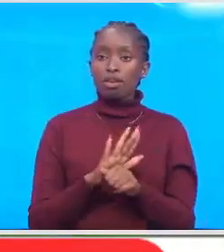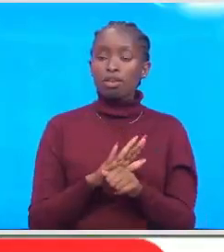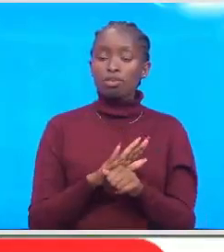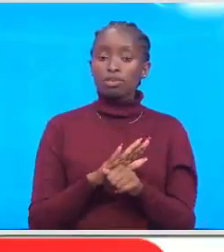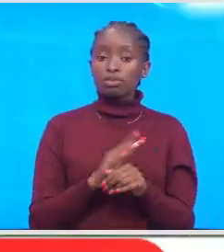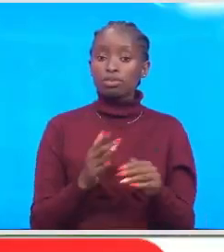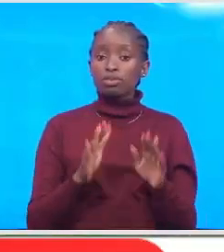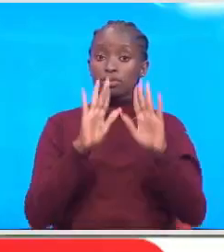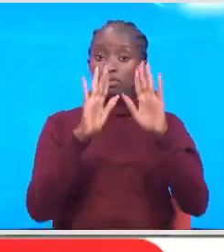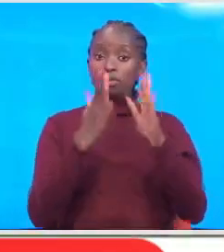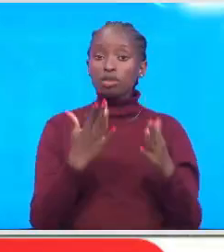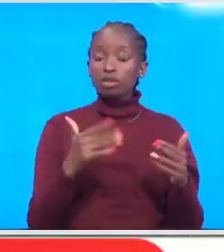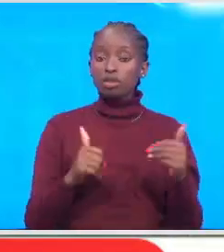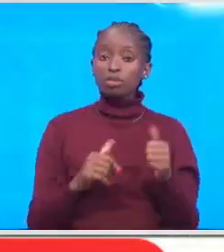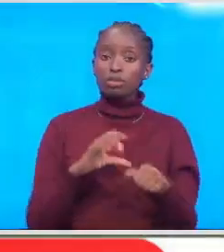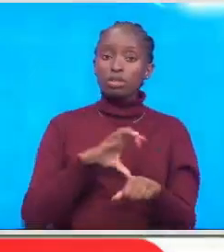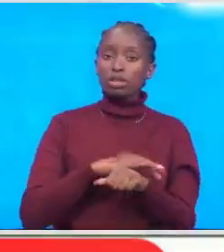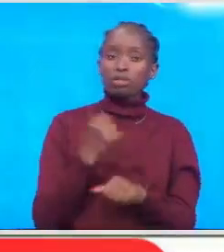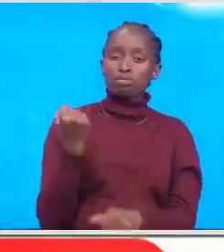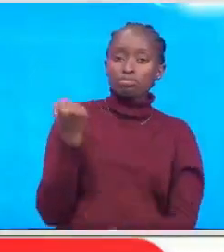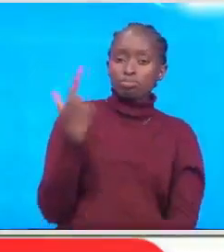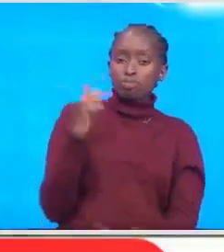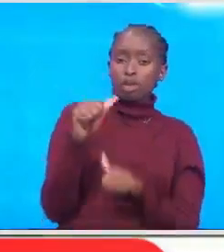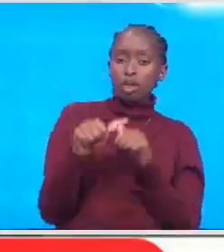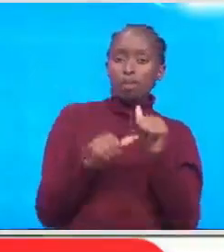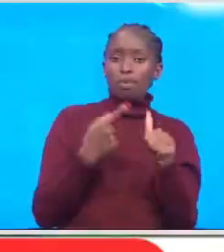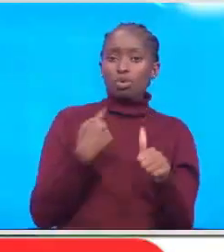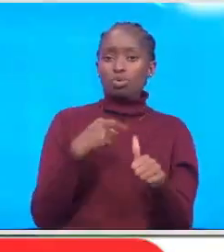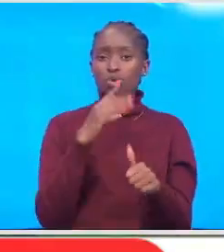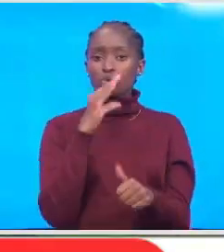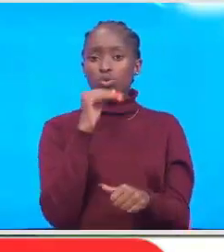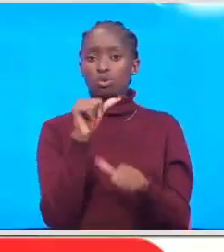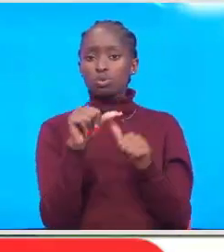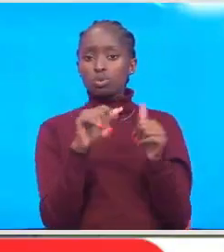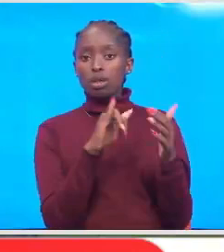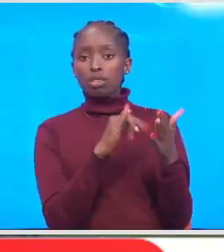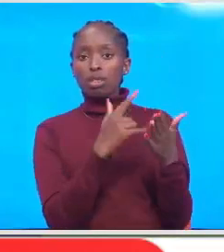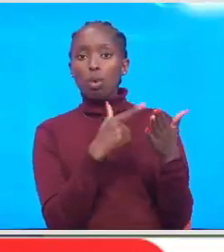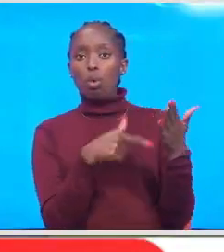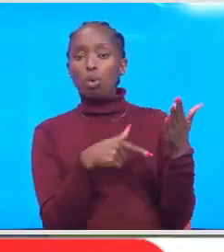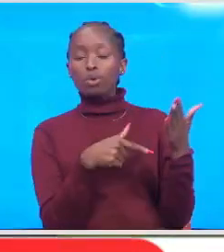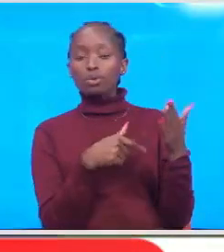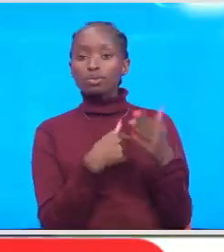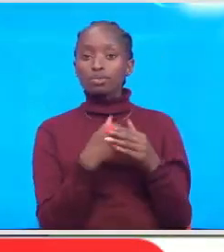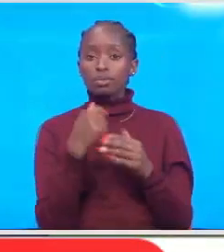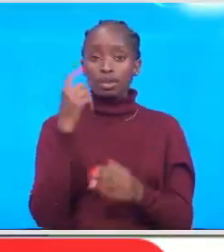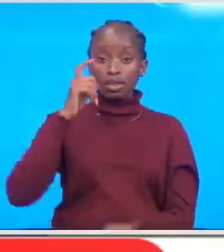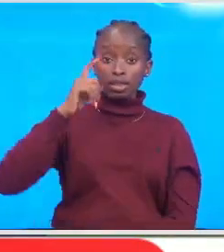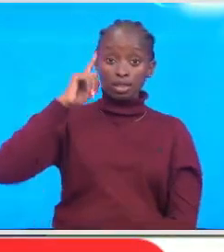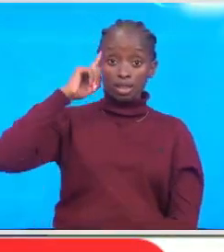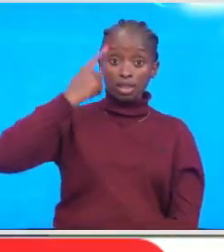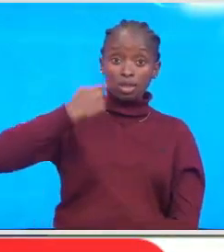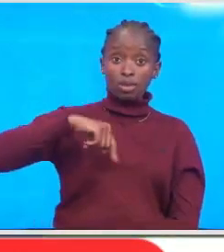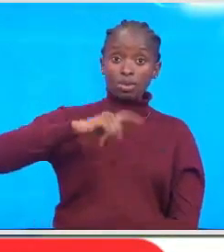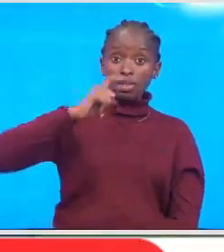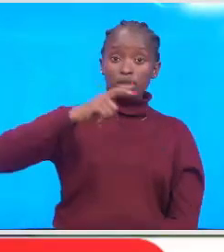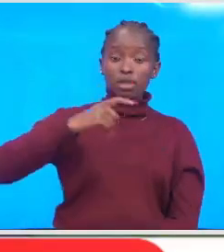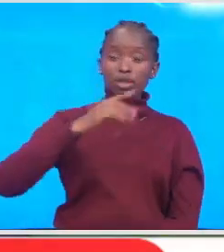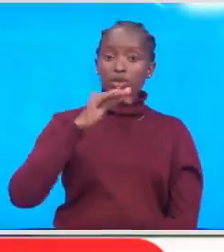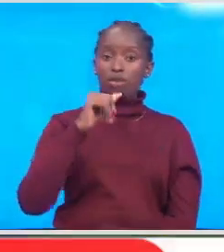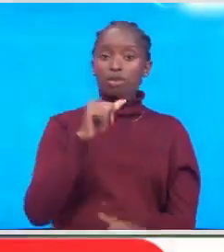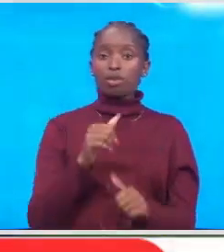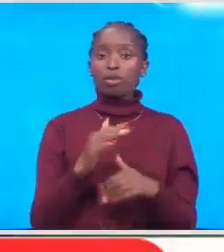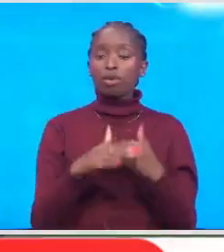an understanding on what we're talking about. I think we need all to work together. You're a member of the press corps,